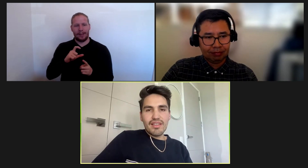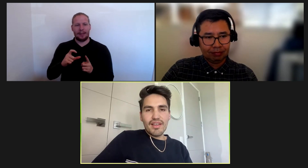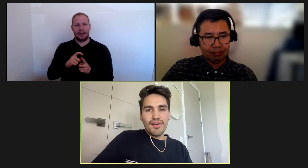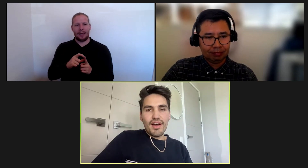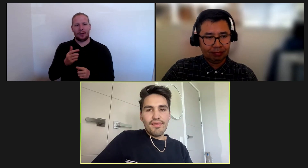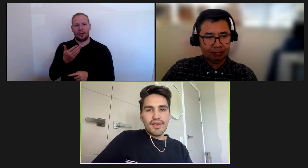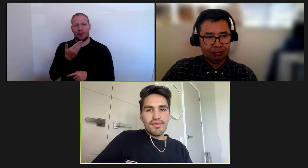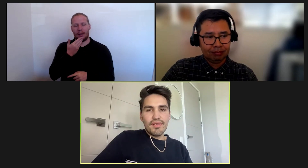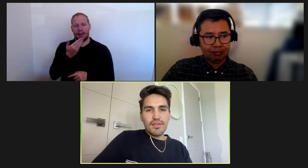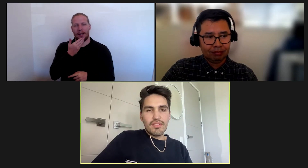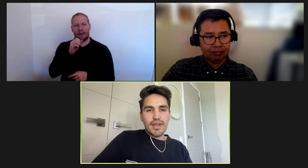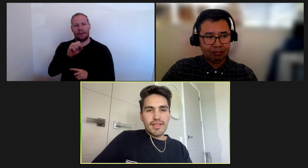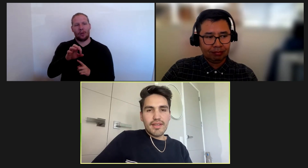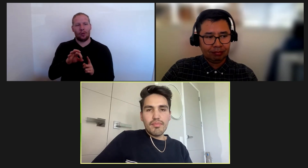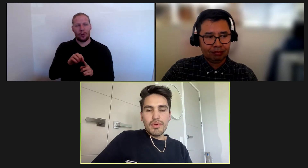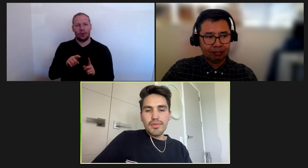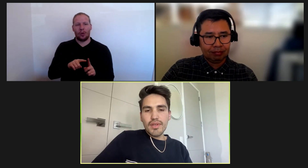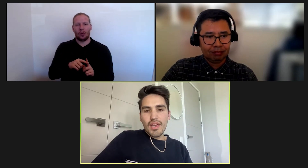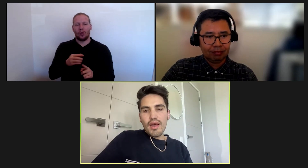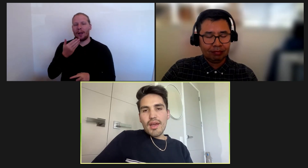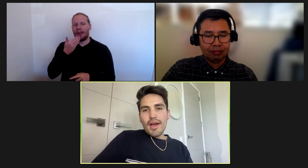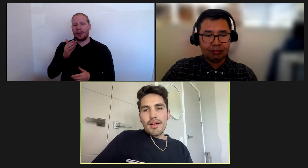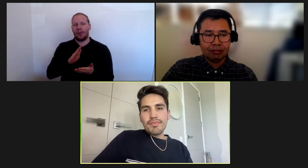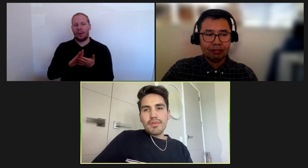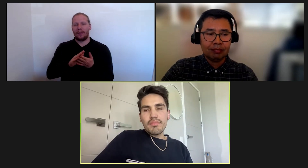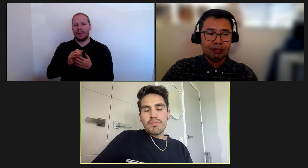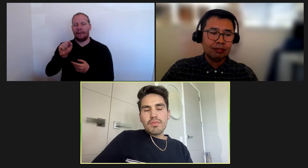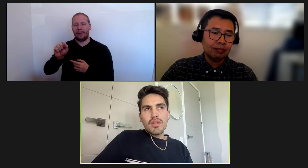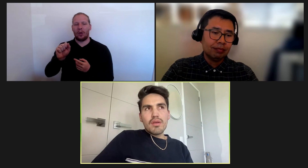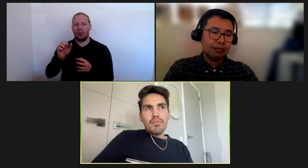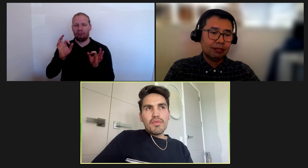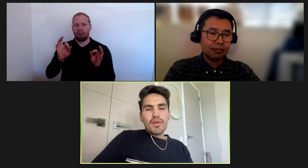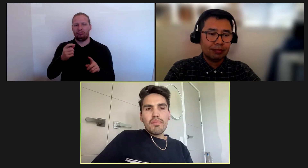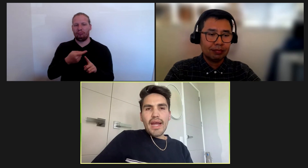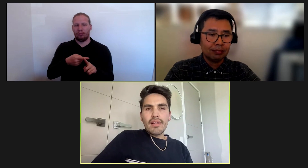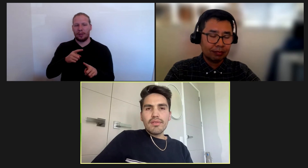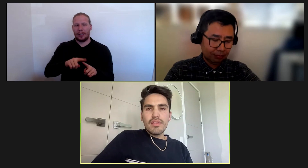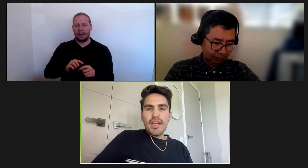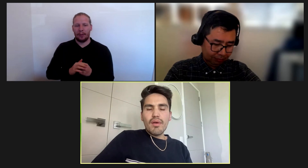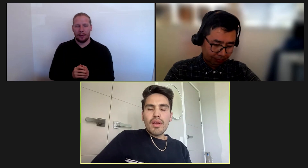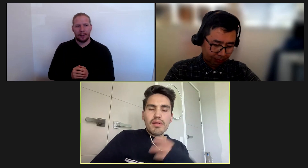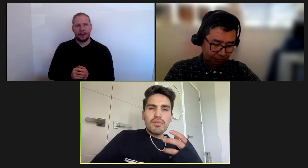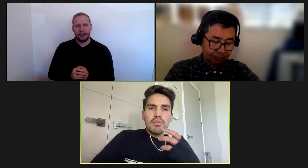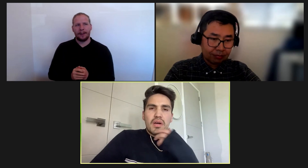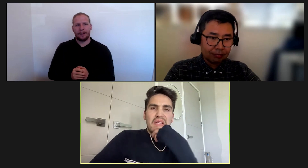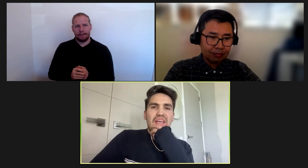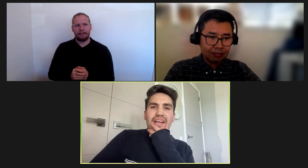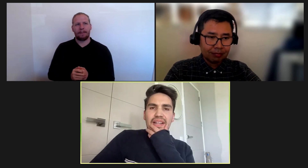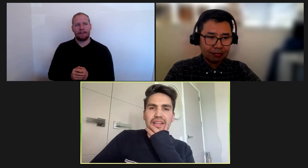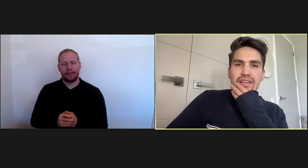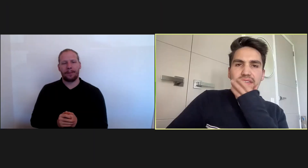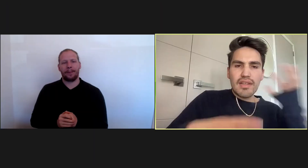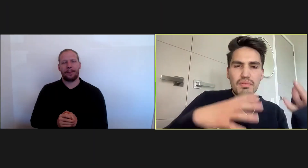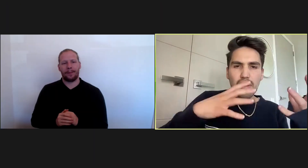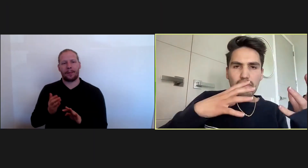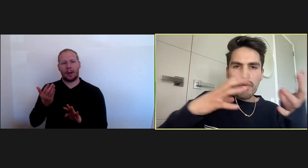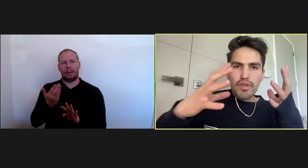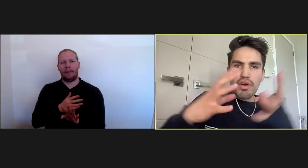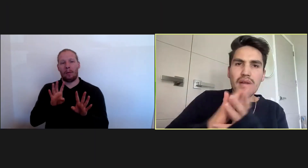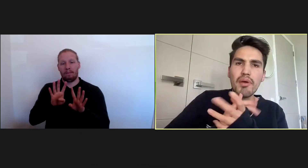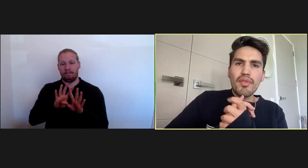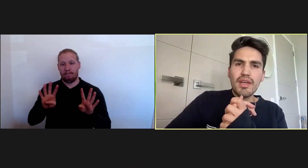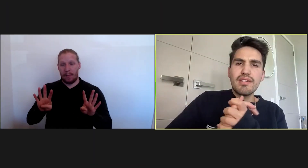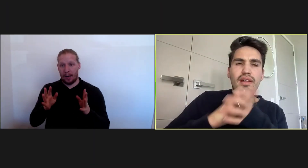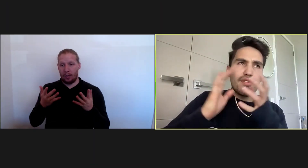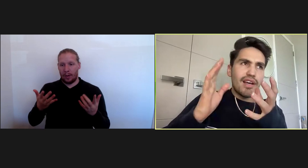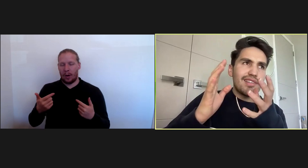question, and thank you, Hafsa, for those great examples. Before the panel today, I went to my young leaders and we were